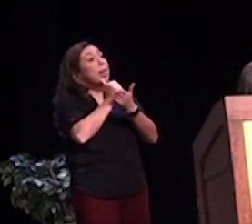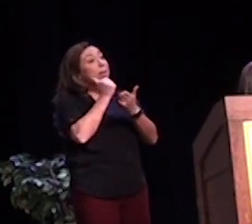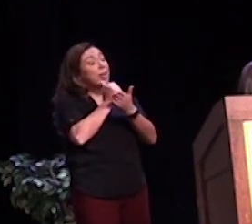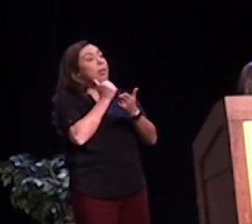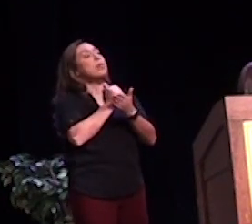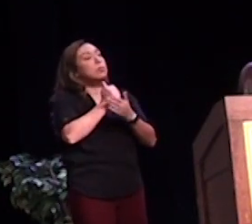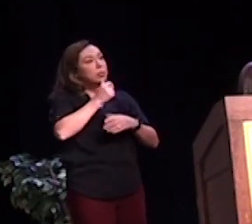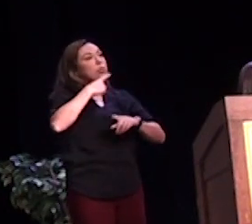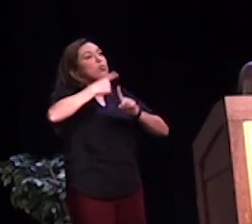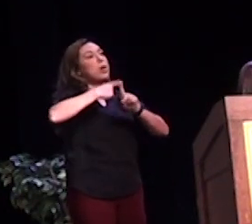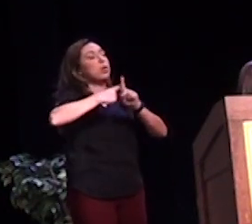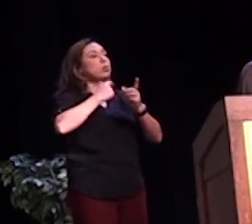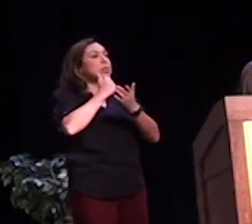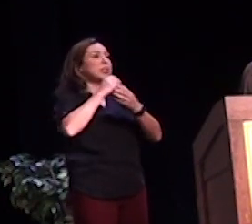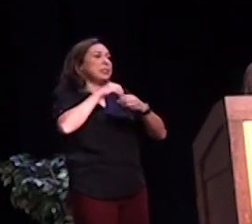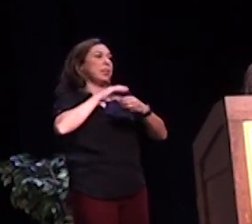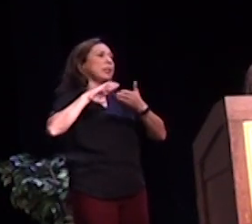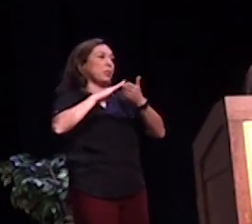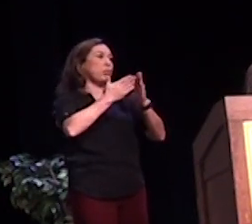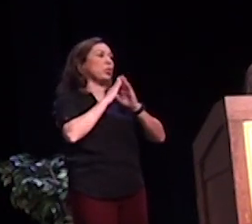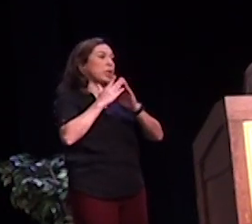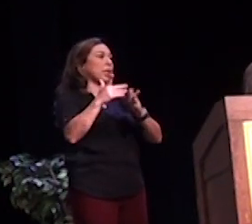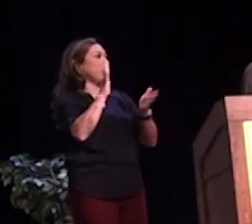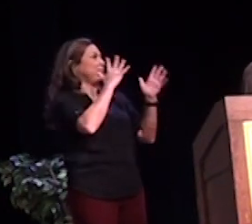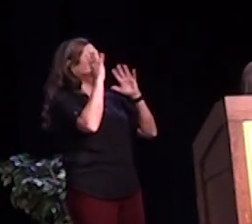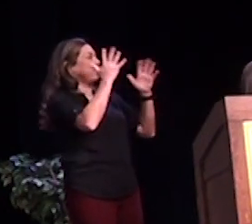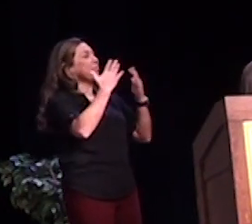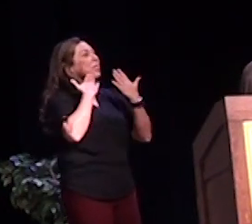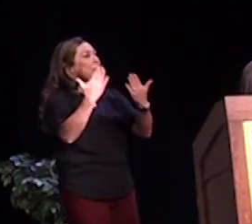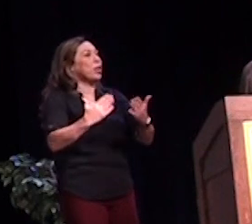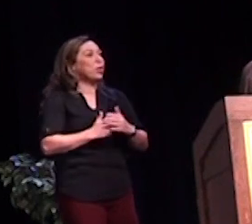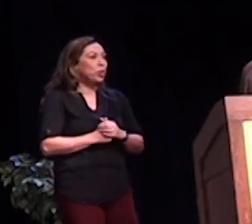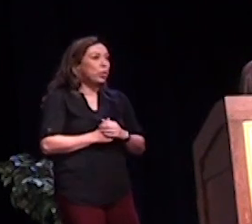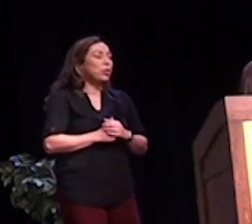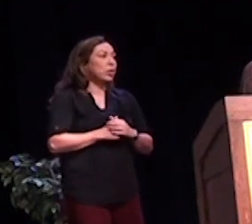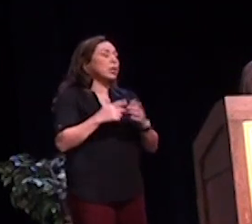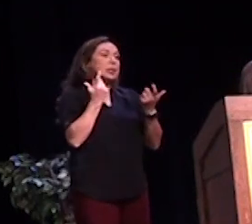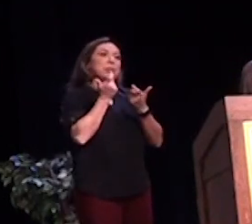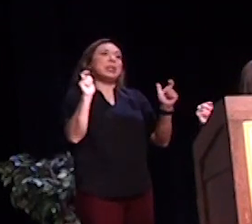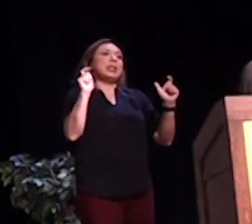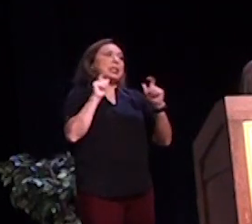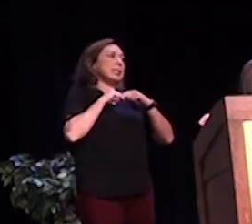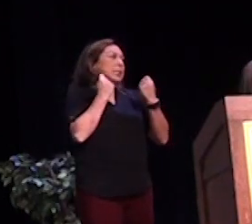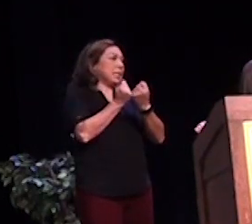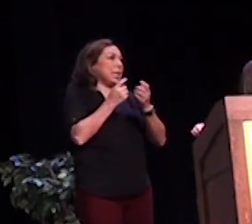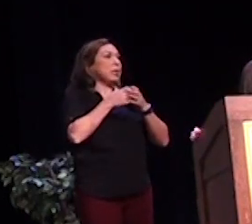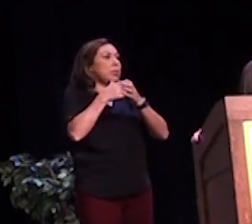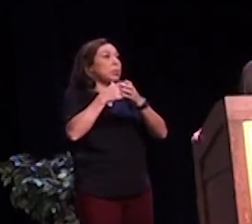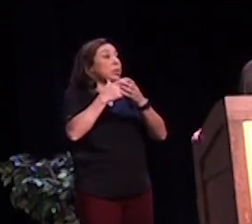community. Thank you. And there's a big team that is out there